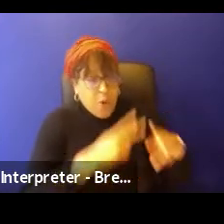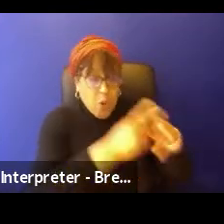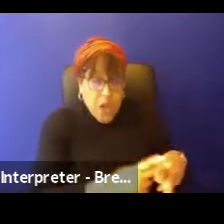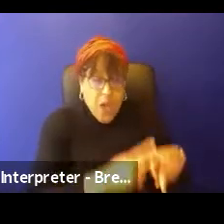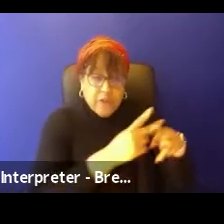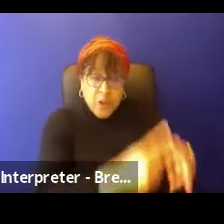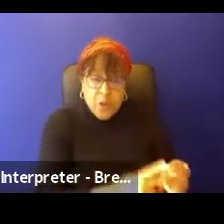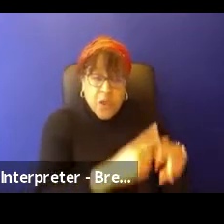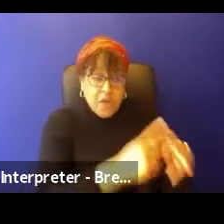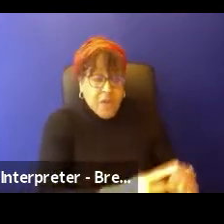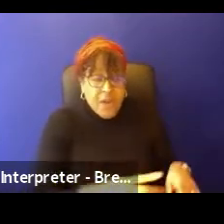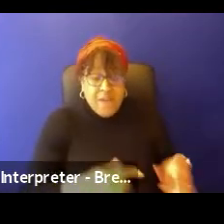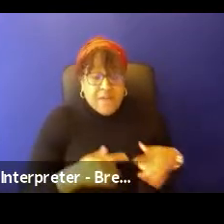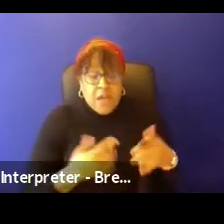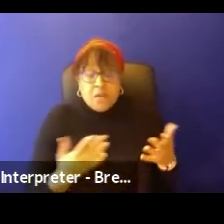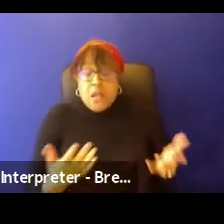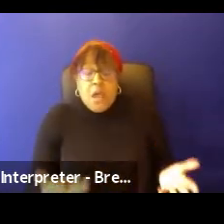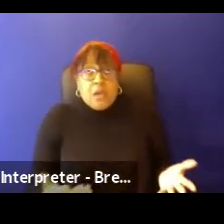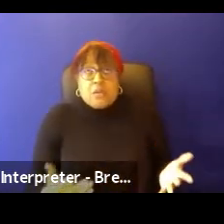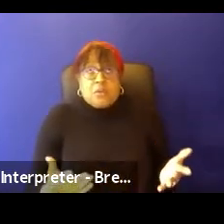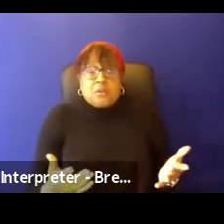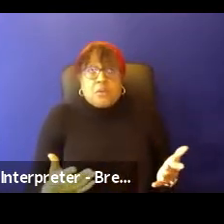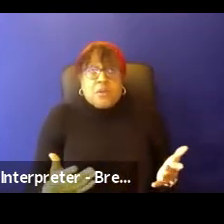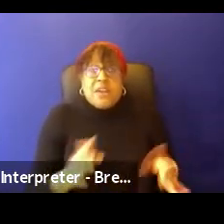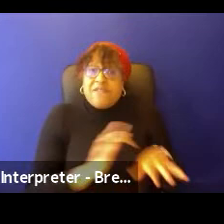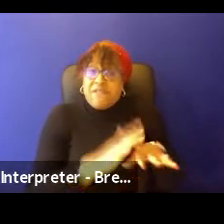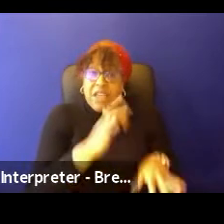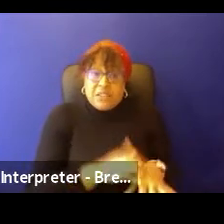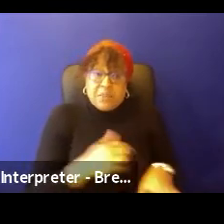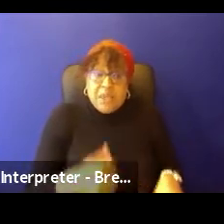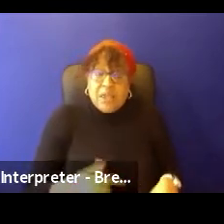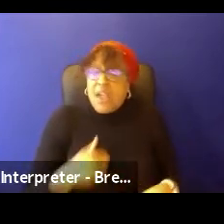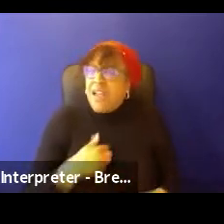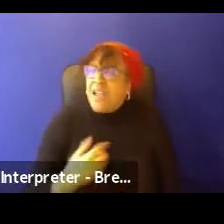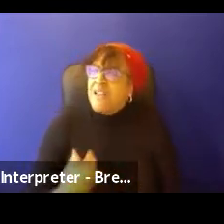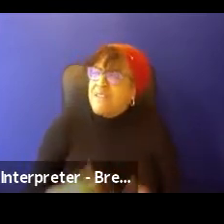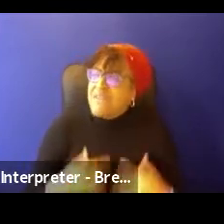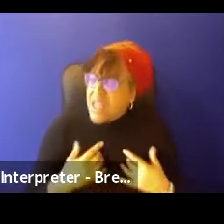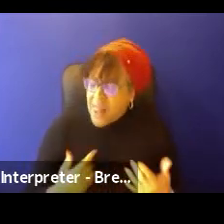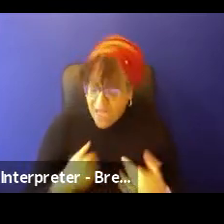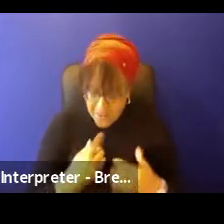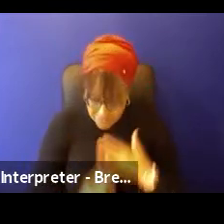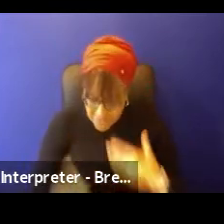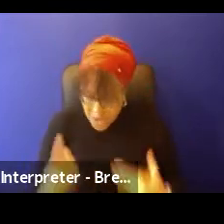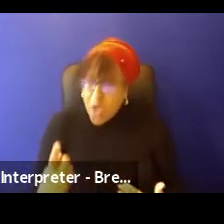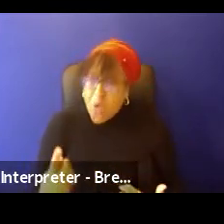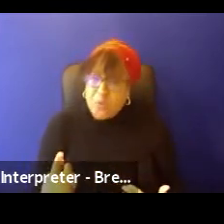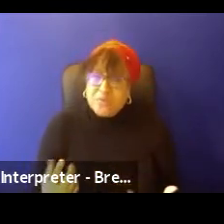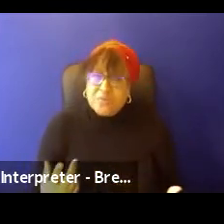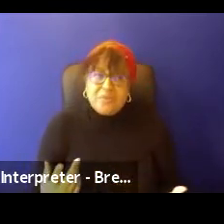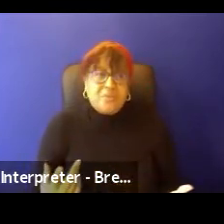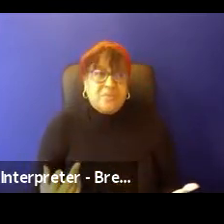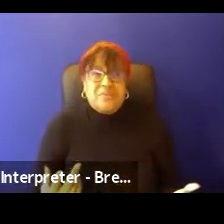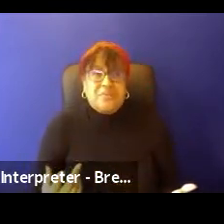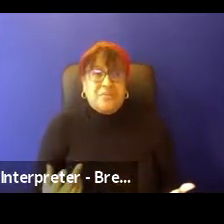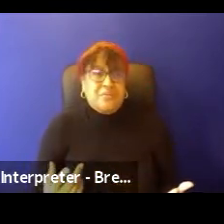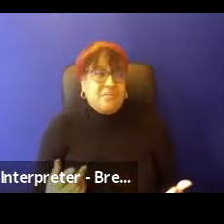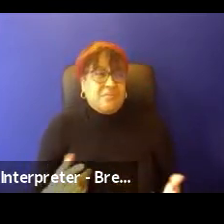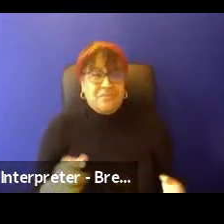Thinking, oh, no one understands me, feeling very alone. Feeling very,